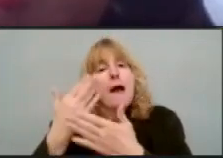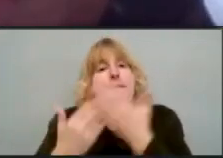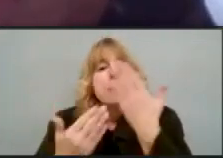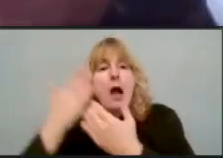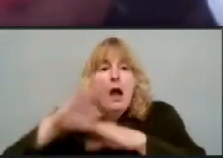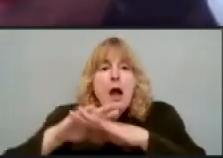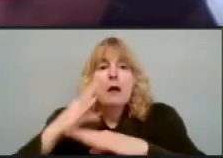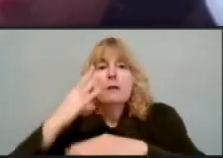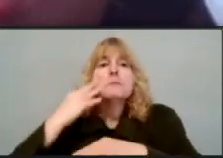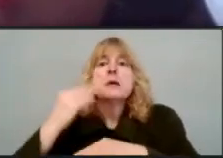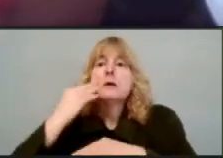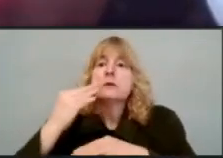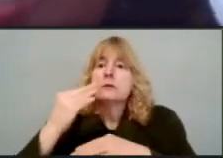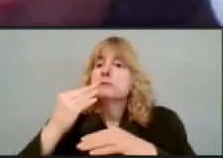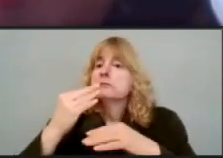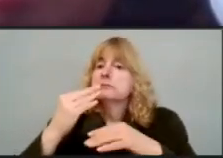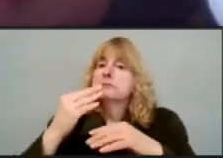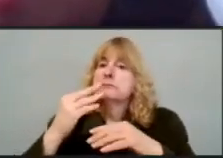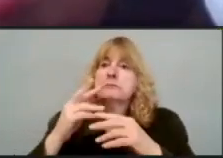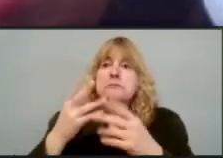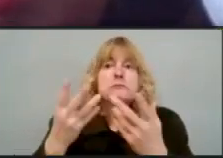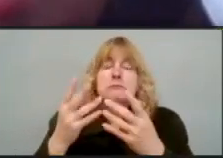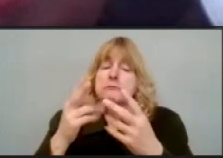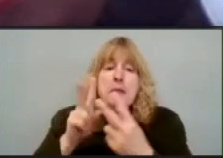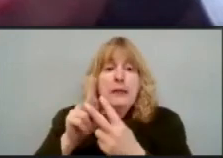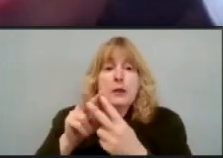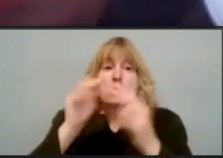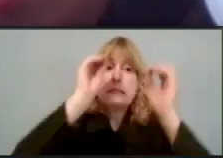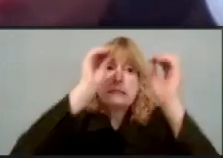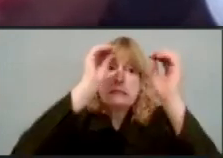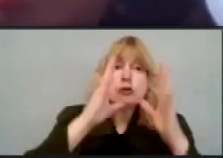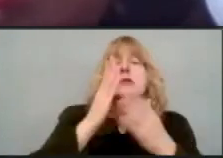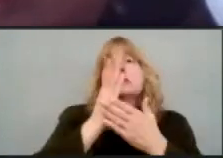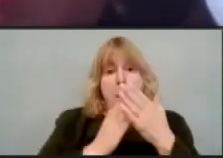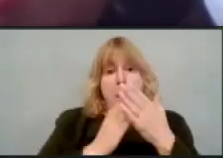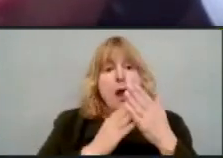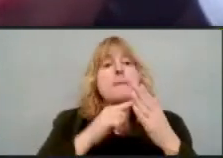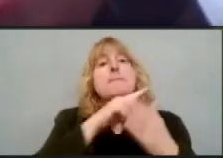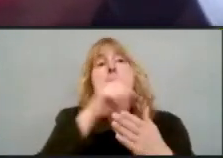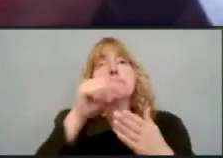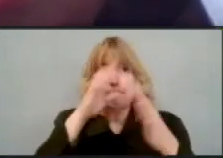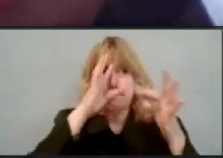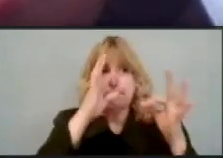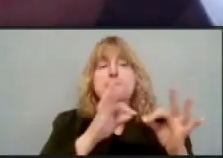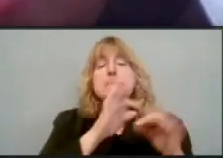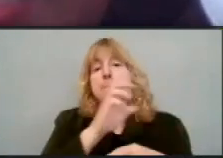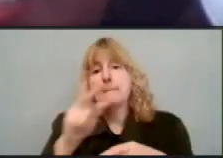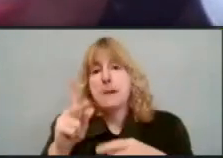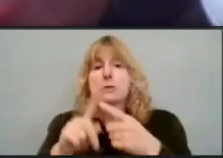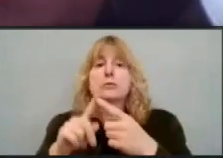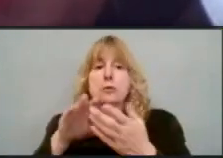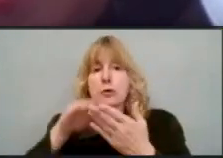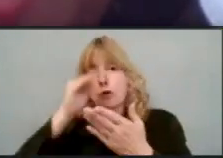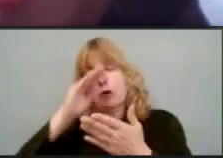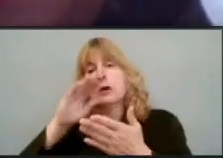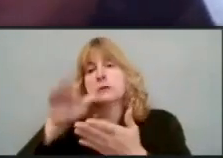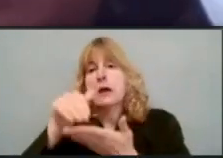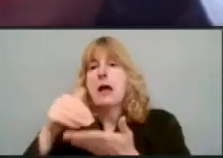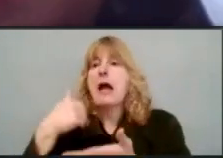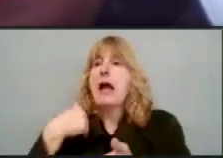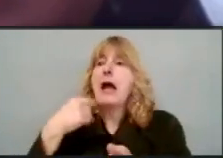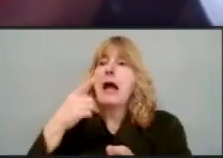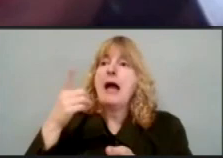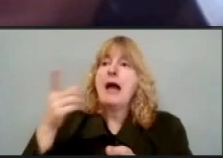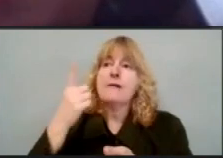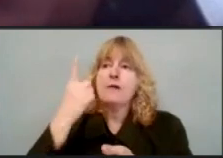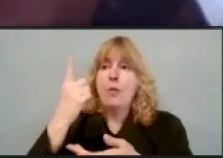experience. Either teachers, some are opting to return to learning centers. We had a kindergarten teacher over at DIA who decided that she